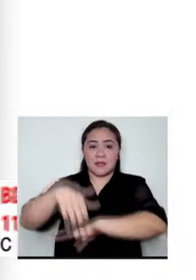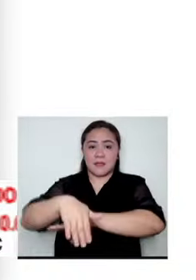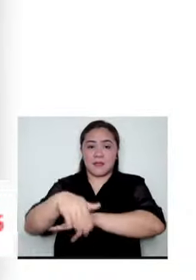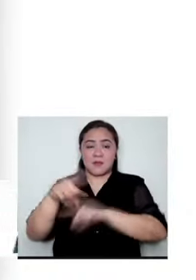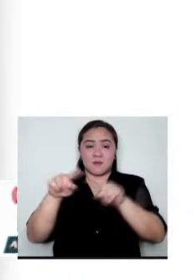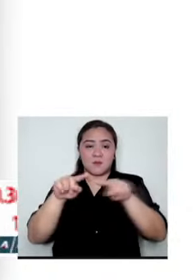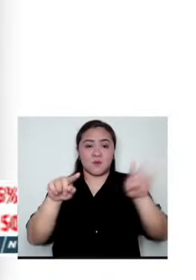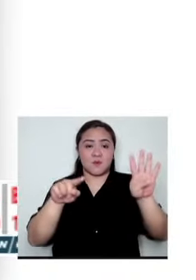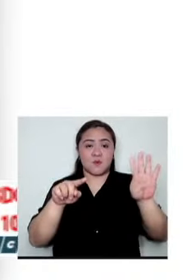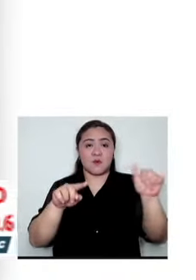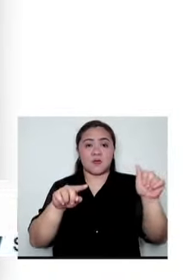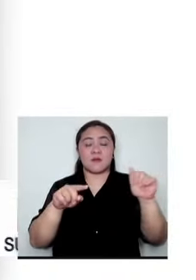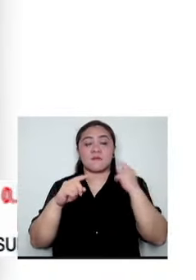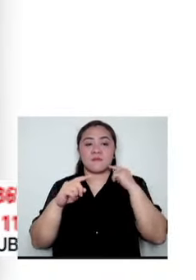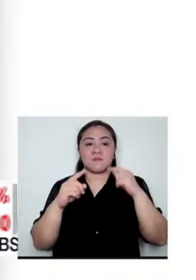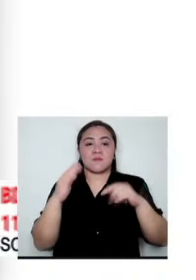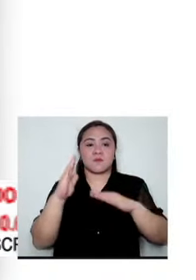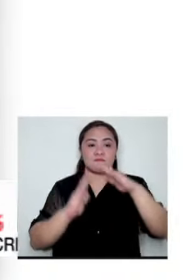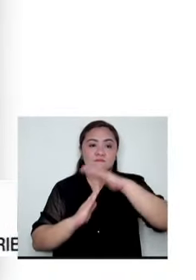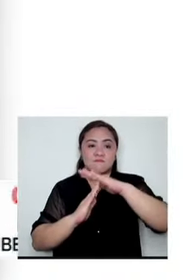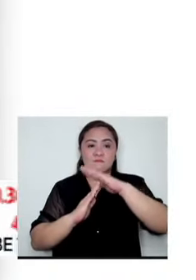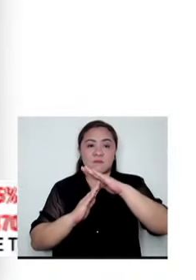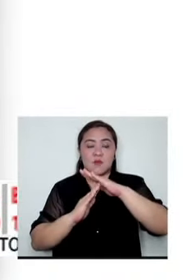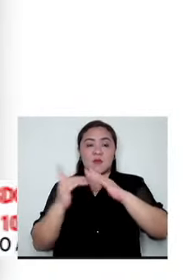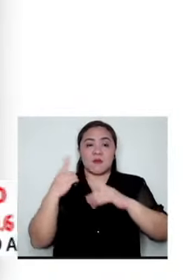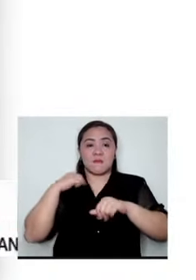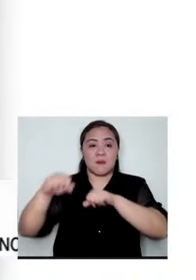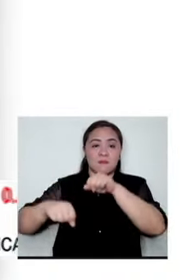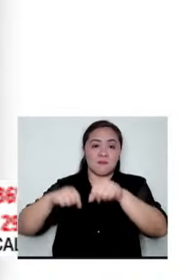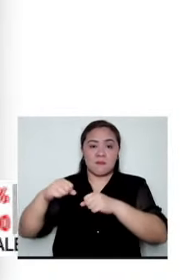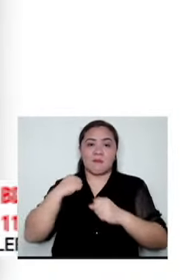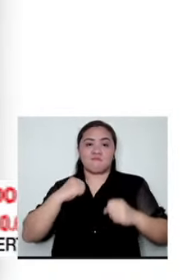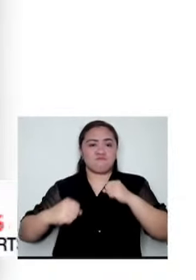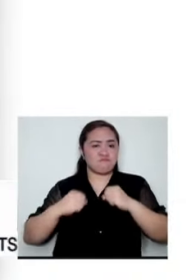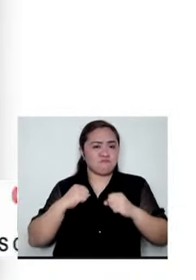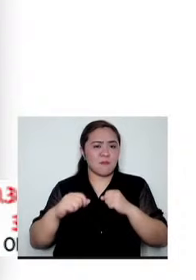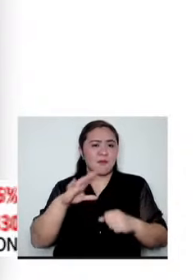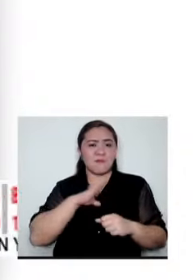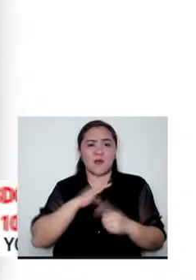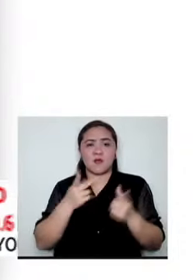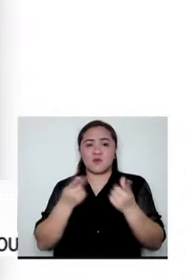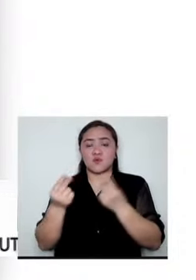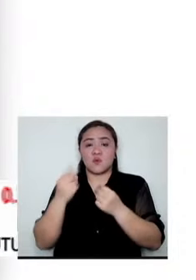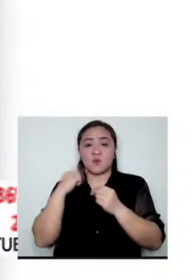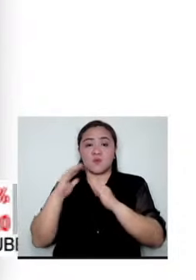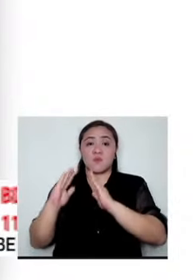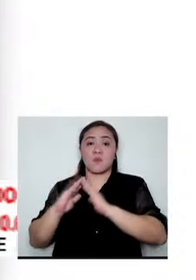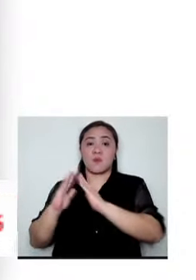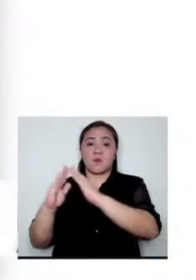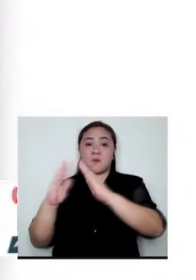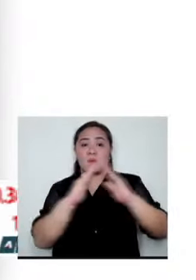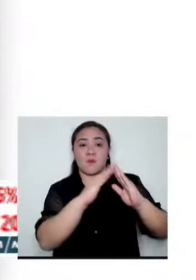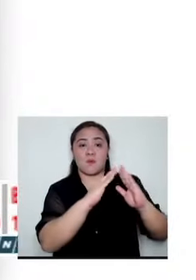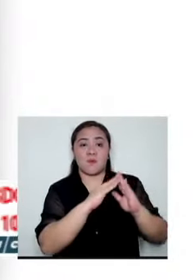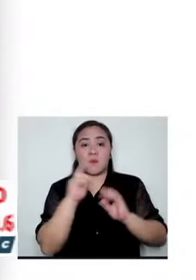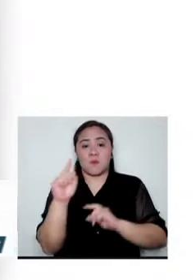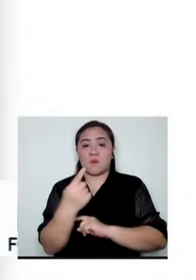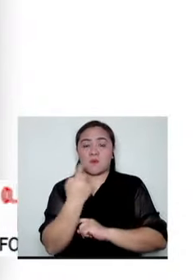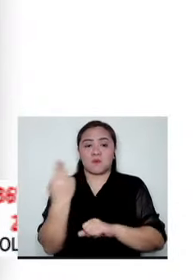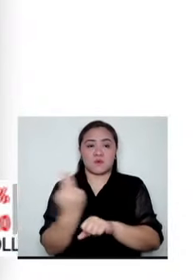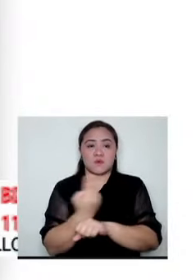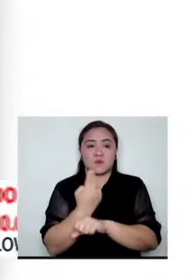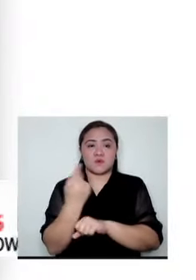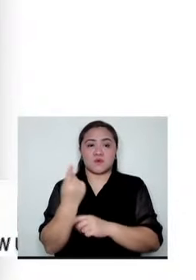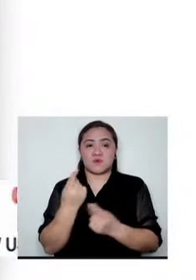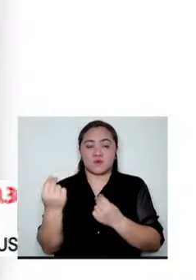curfew. Residents can jog and bike for exercise, but they must do it only within the village. Only virtual